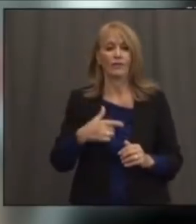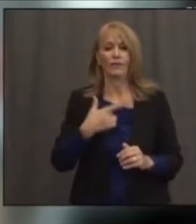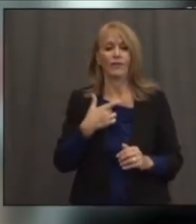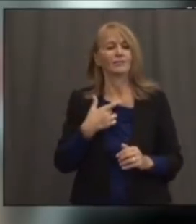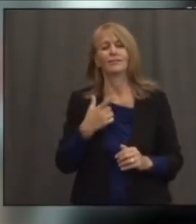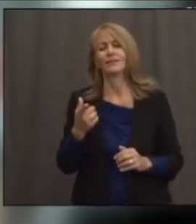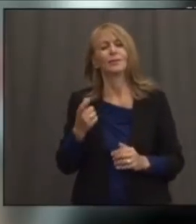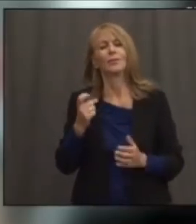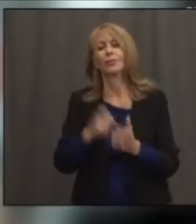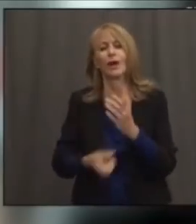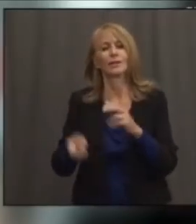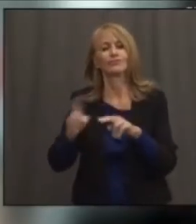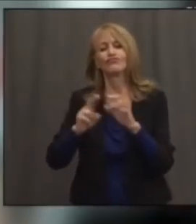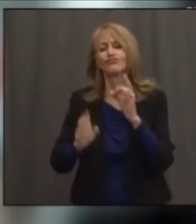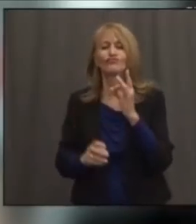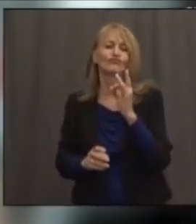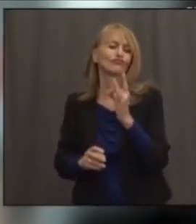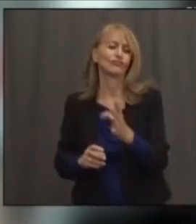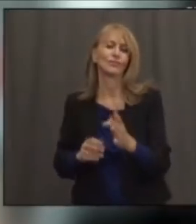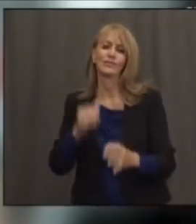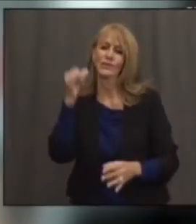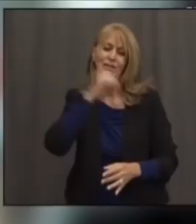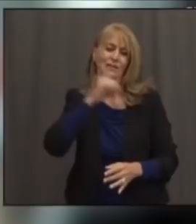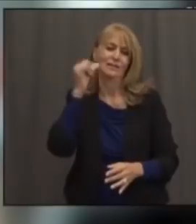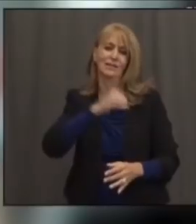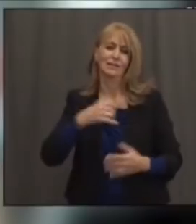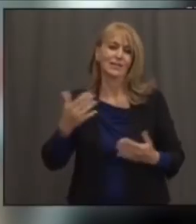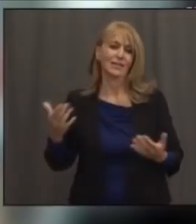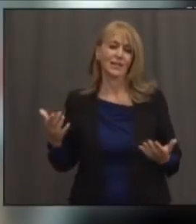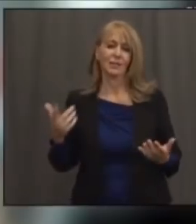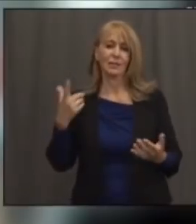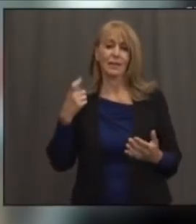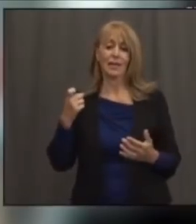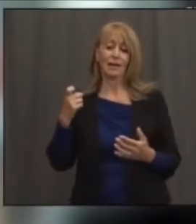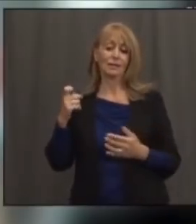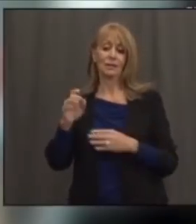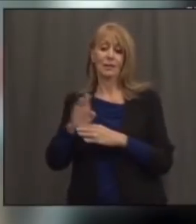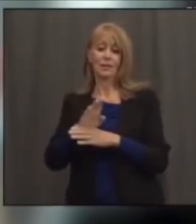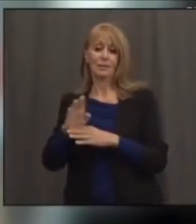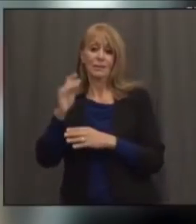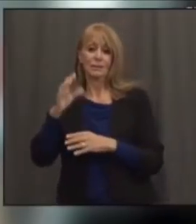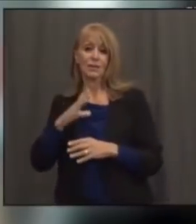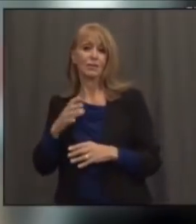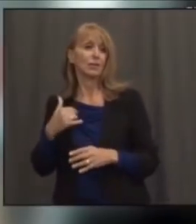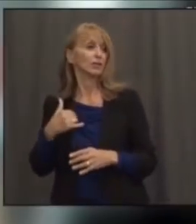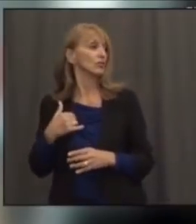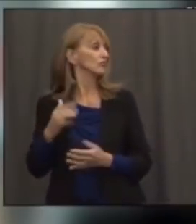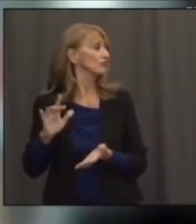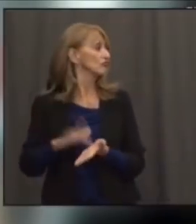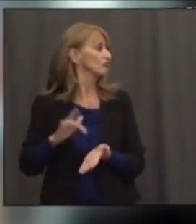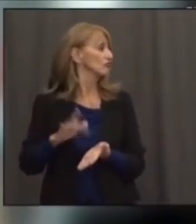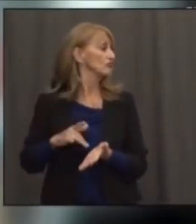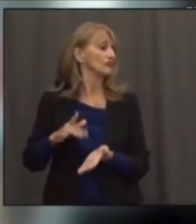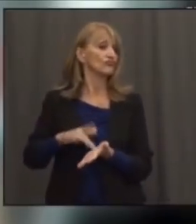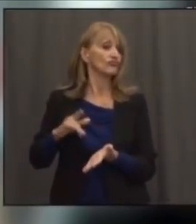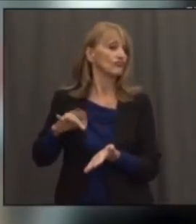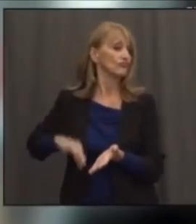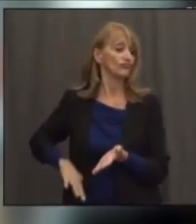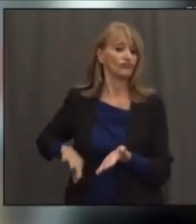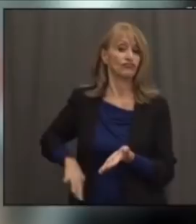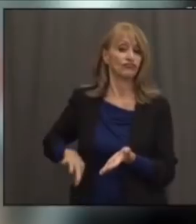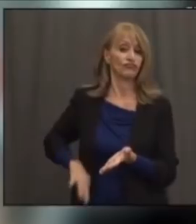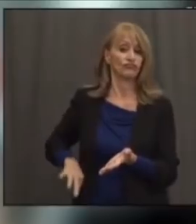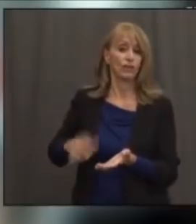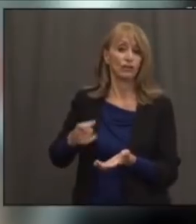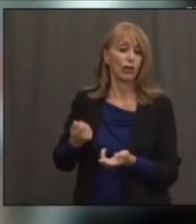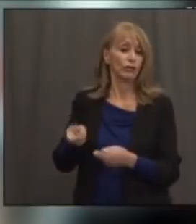excessive price increases around drugs where, entrepreneurs or speculators are just playing an arbitrage and coming into a market and jacking up